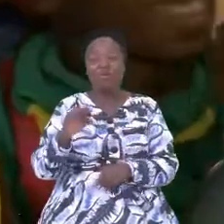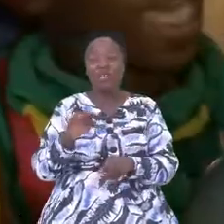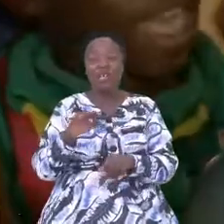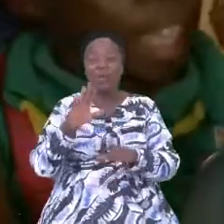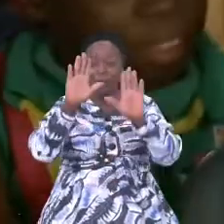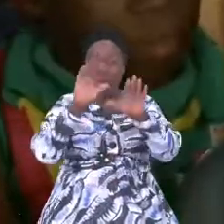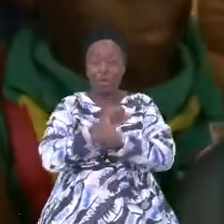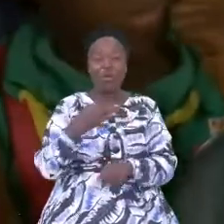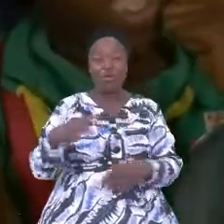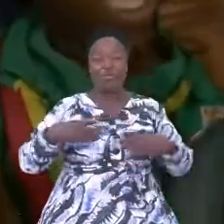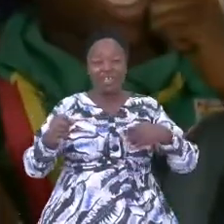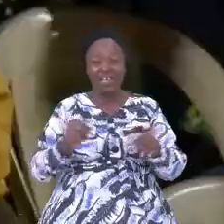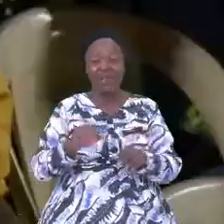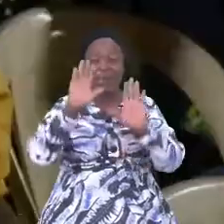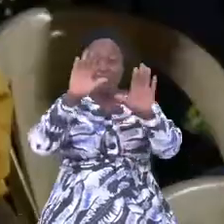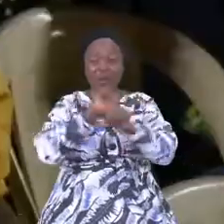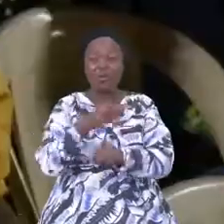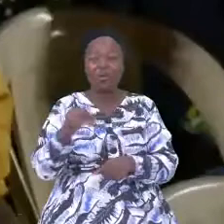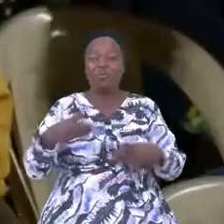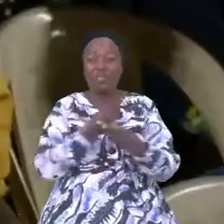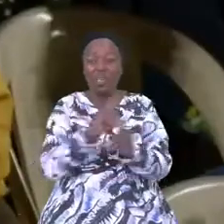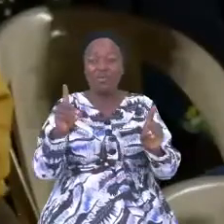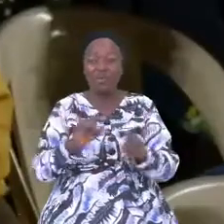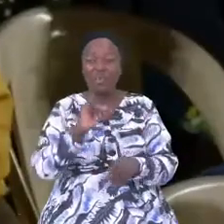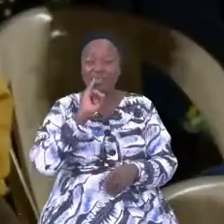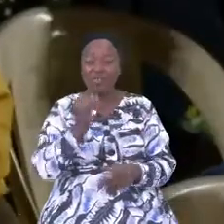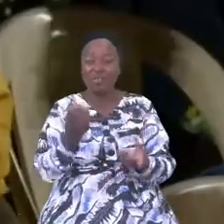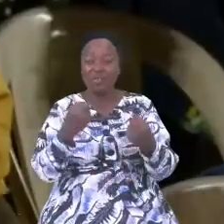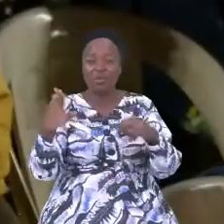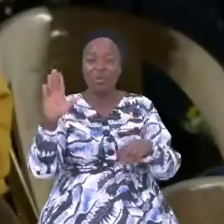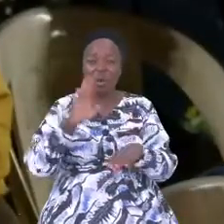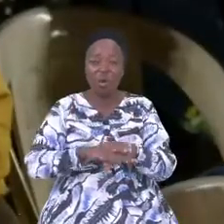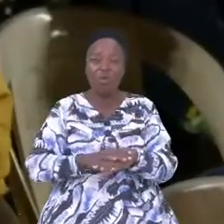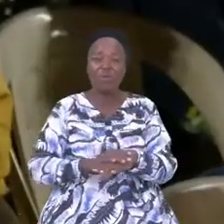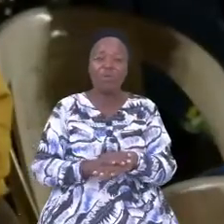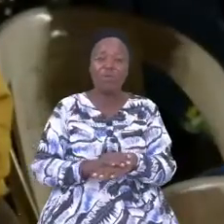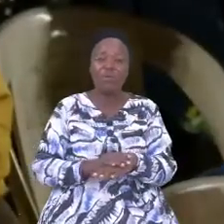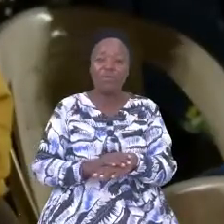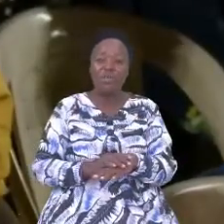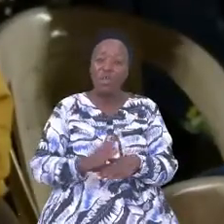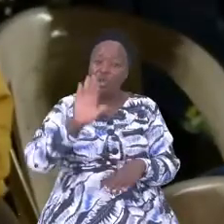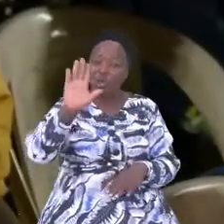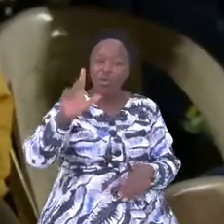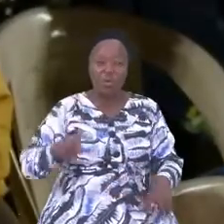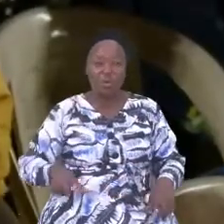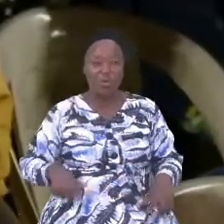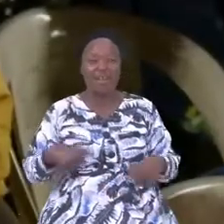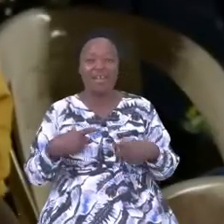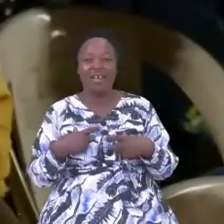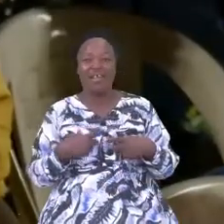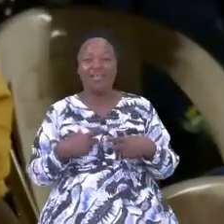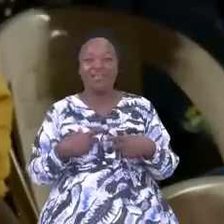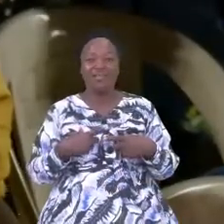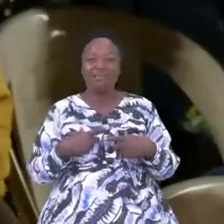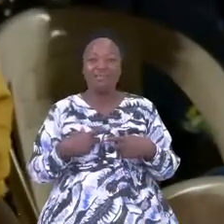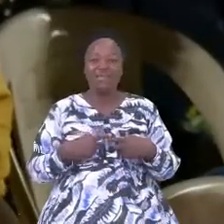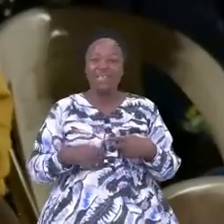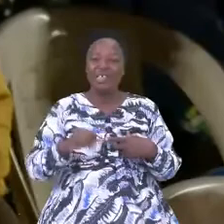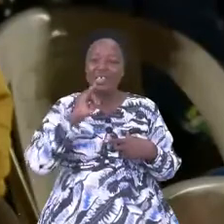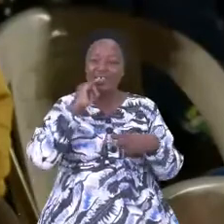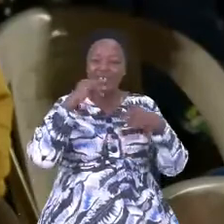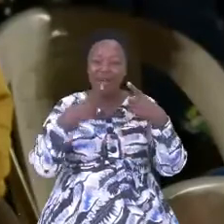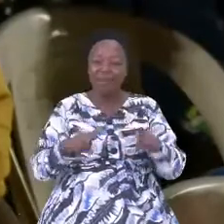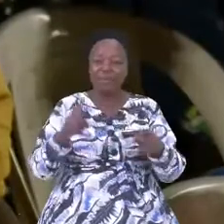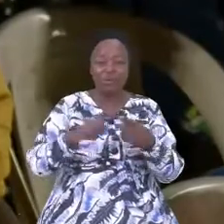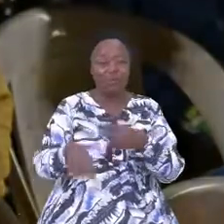Amen. Miracle of deliverance is coming upon your life. It's happened to other